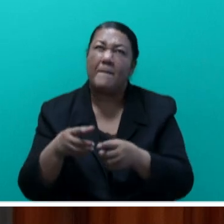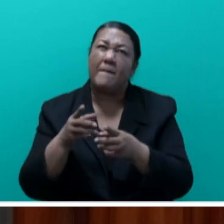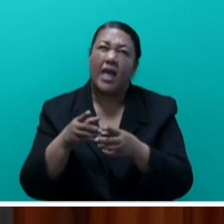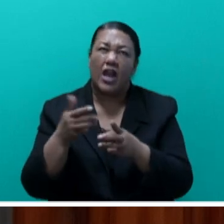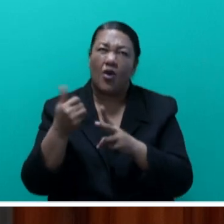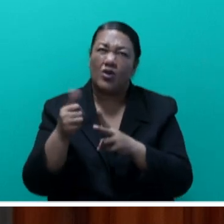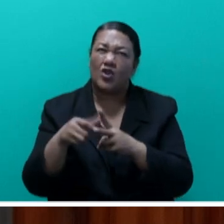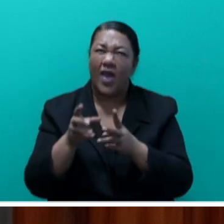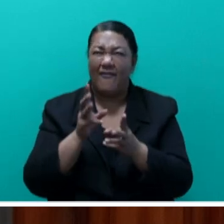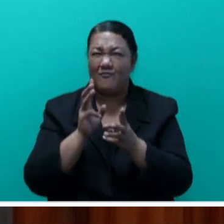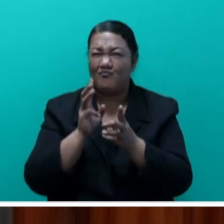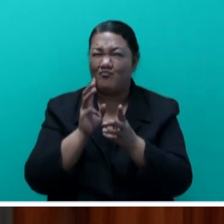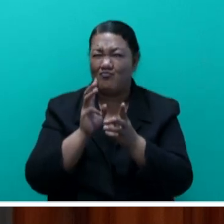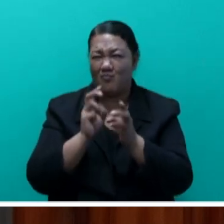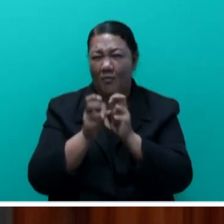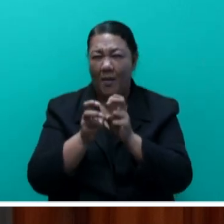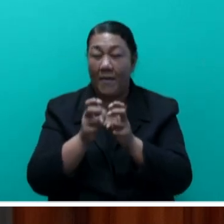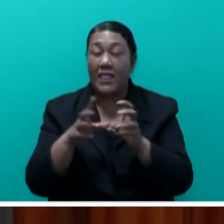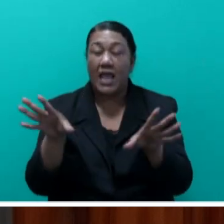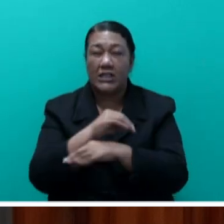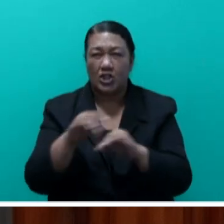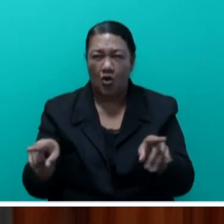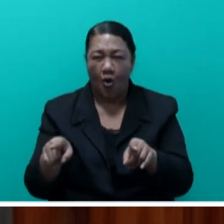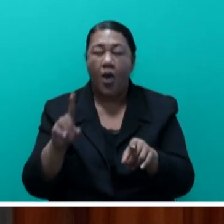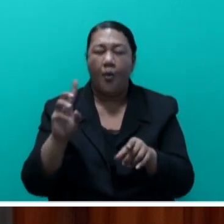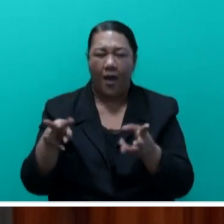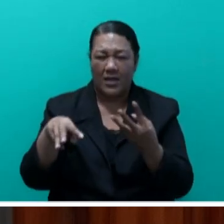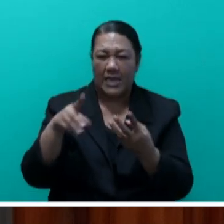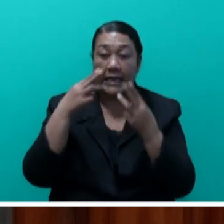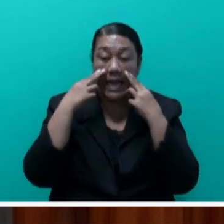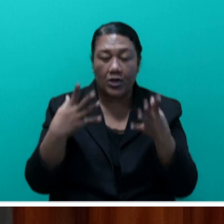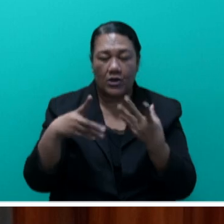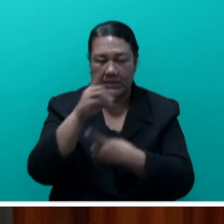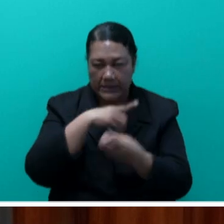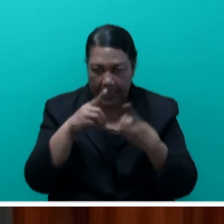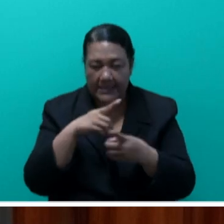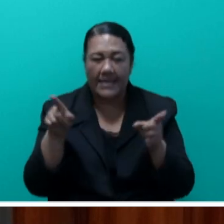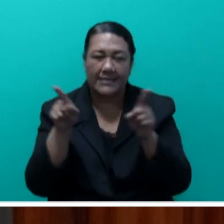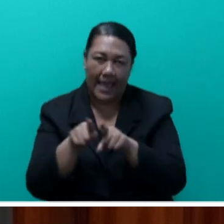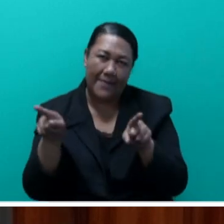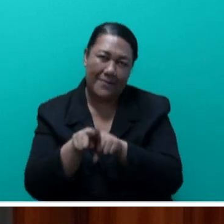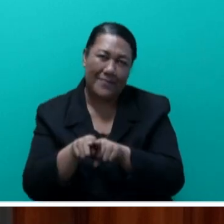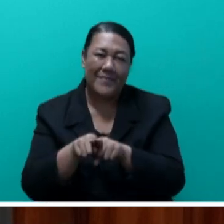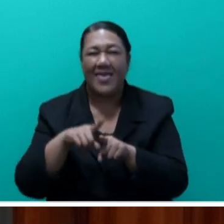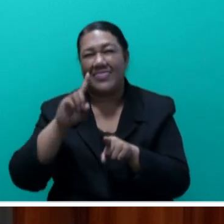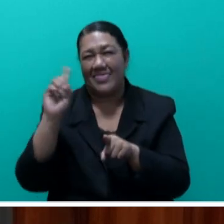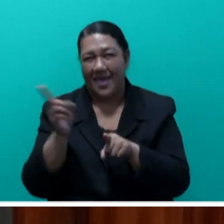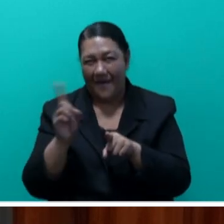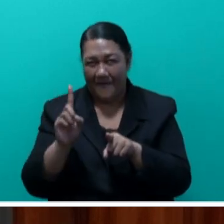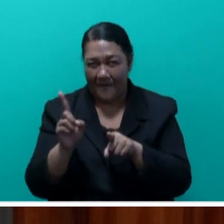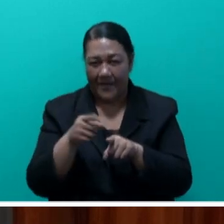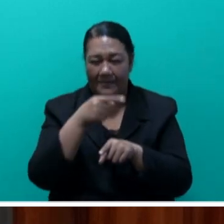natural disasters that may destroy the significant investments in marine fish cage culture. Honorable Speaker, despite